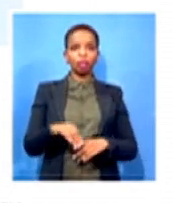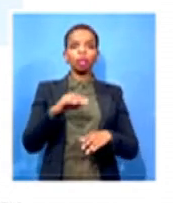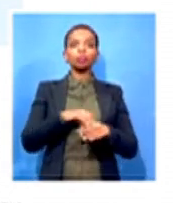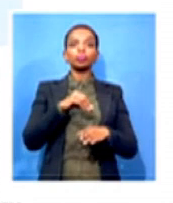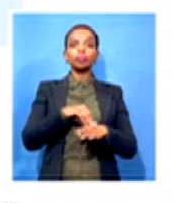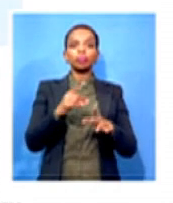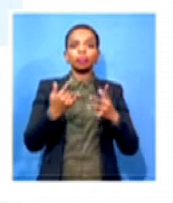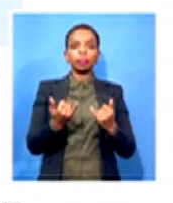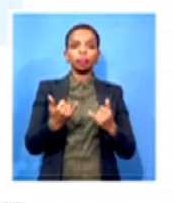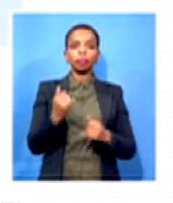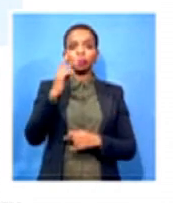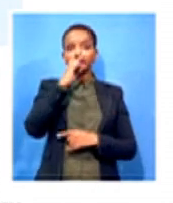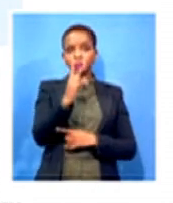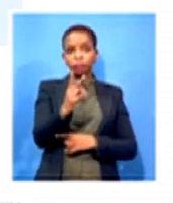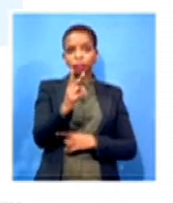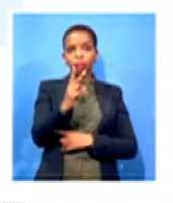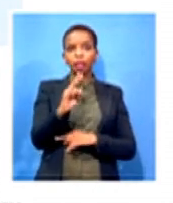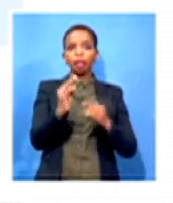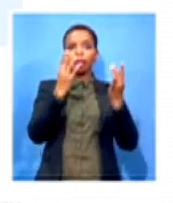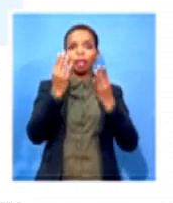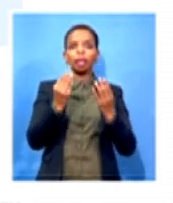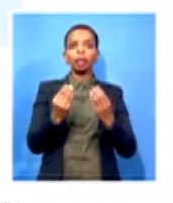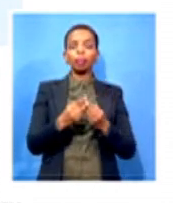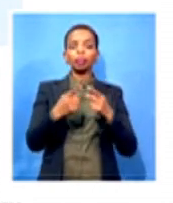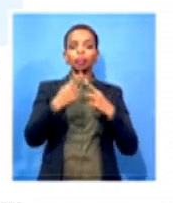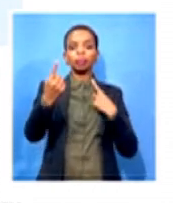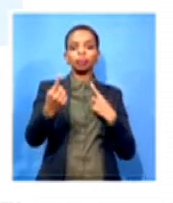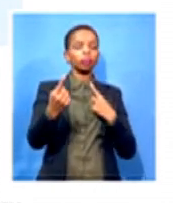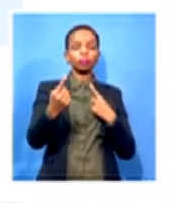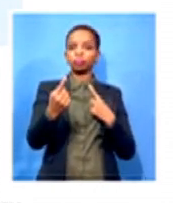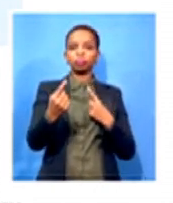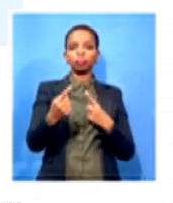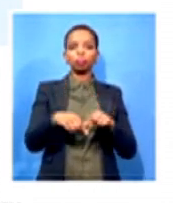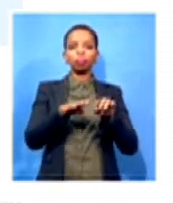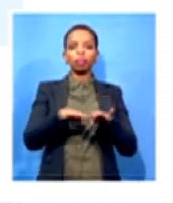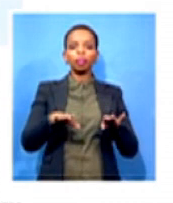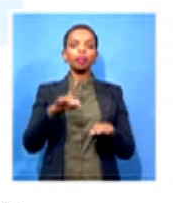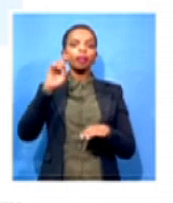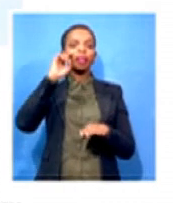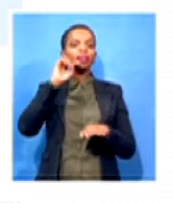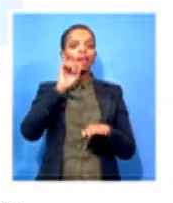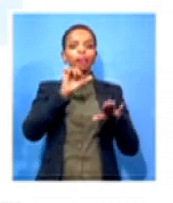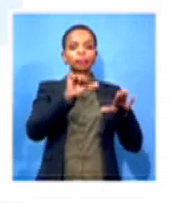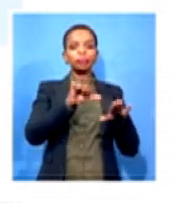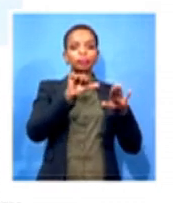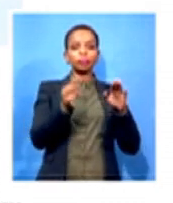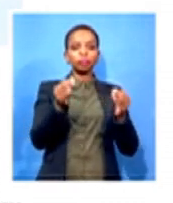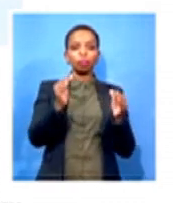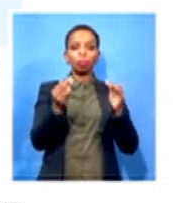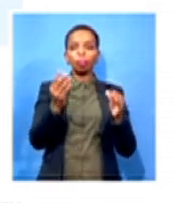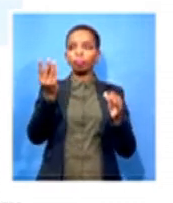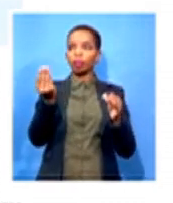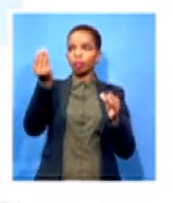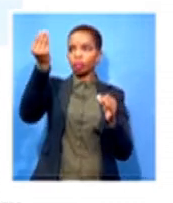between children less than 16 years old compared to adults who are 30 to 59 years old. And then